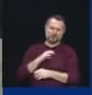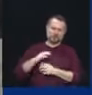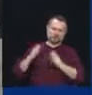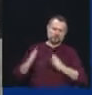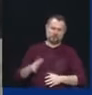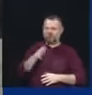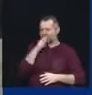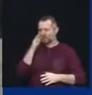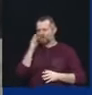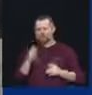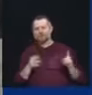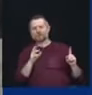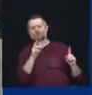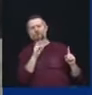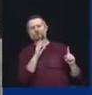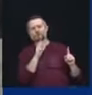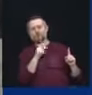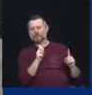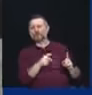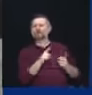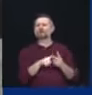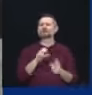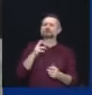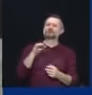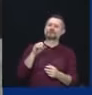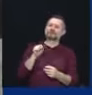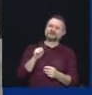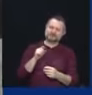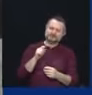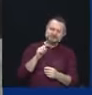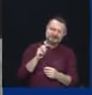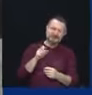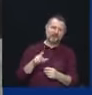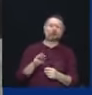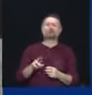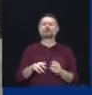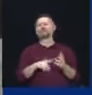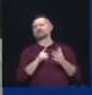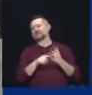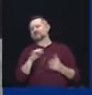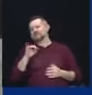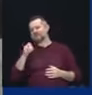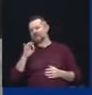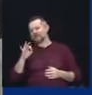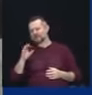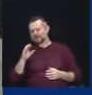Kelder, Juanita Sarmiento, Jeff Christ, congratulations to you, and